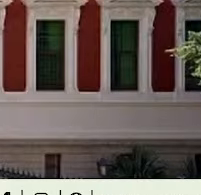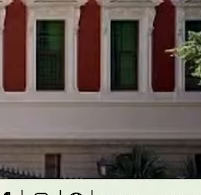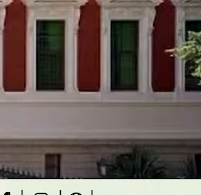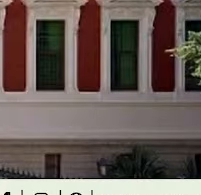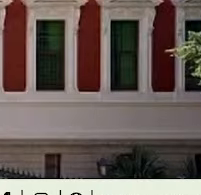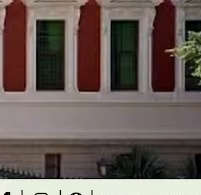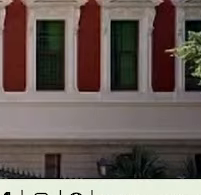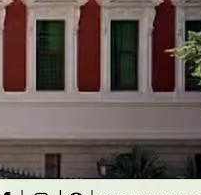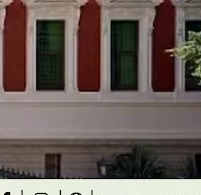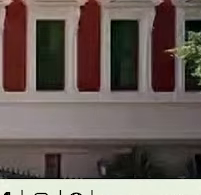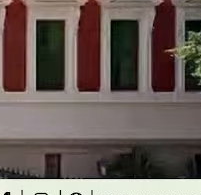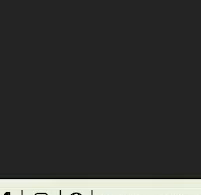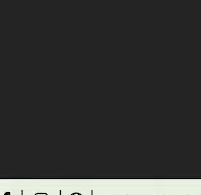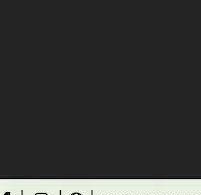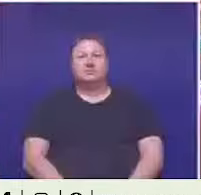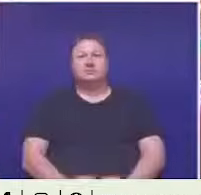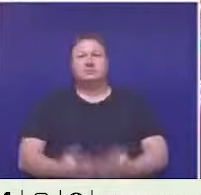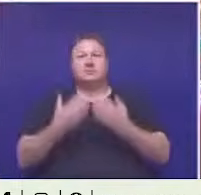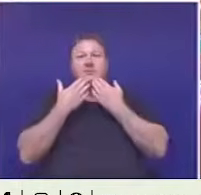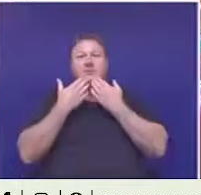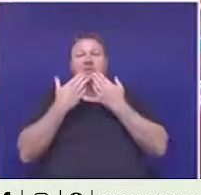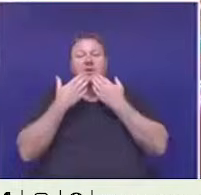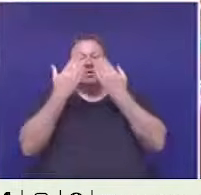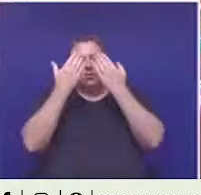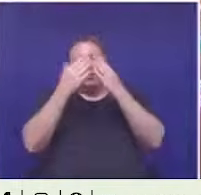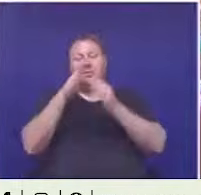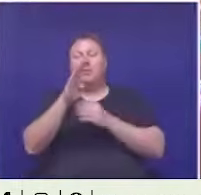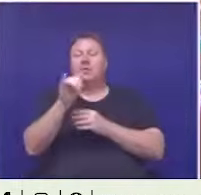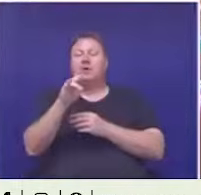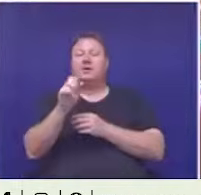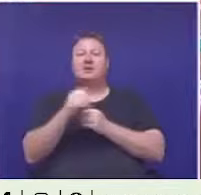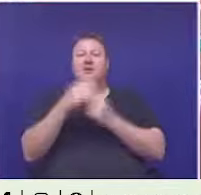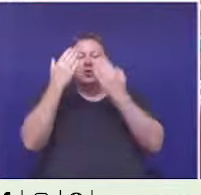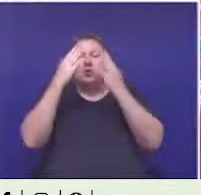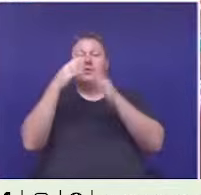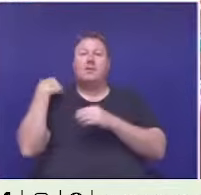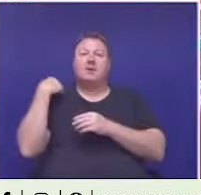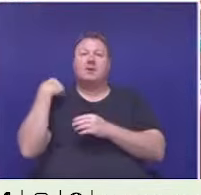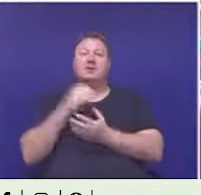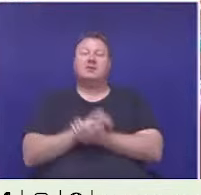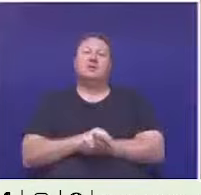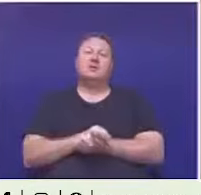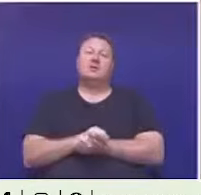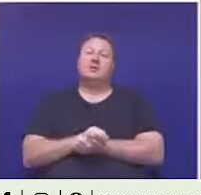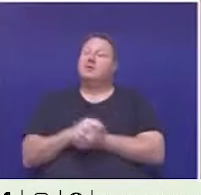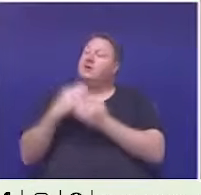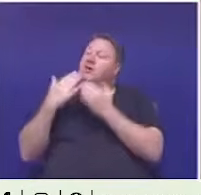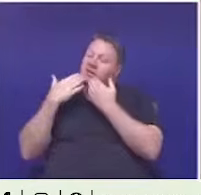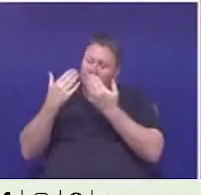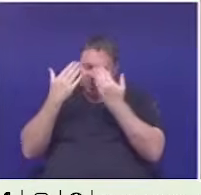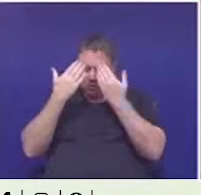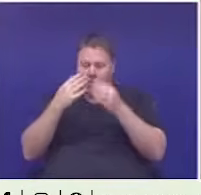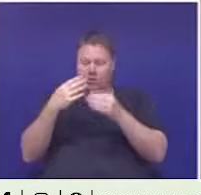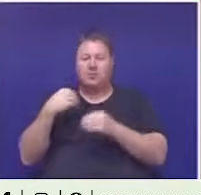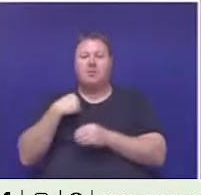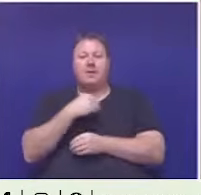Thank you. Thank you, Honourable Briet. Honourable Minister. Thank you very much, Honorable Member. I agree with you that